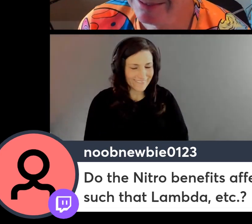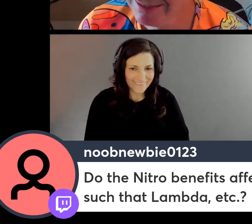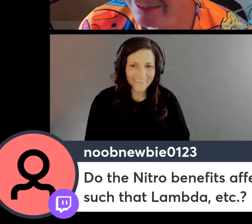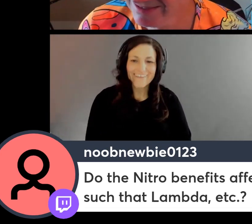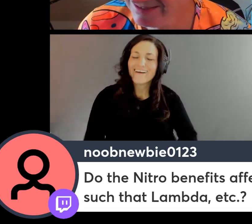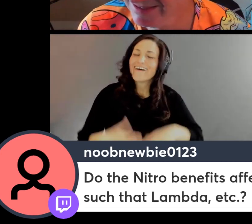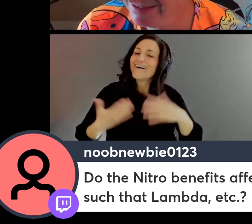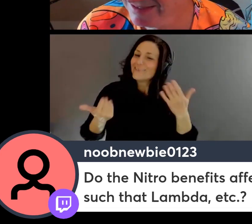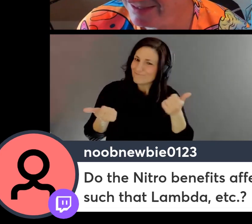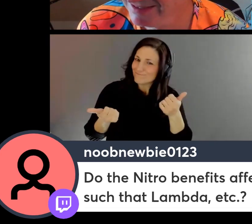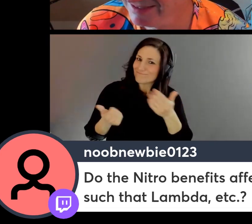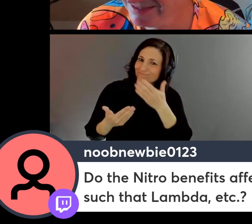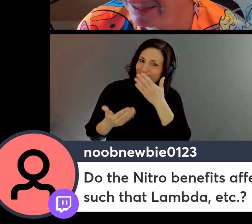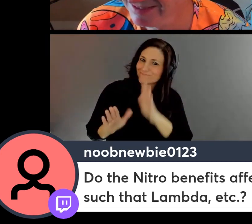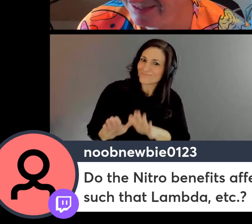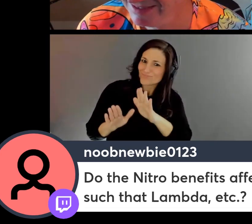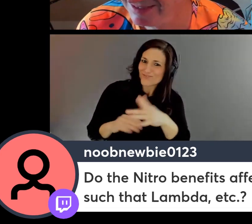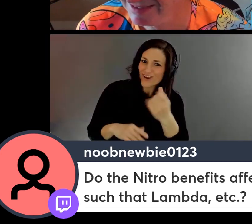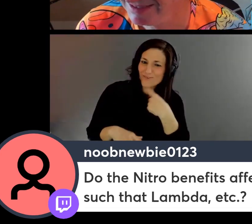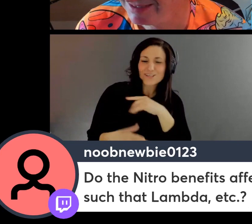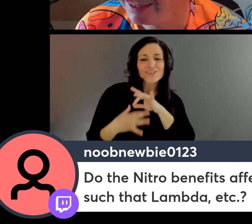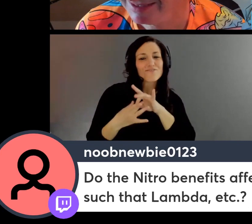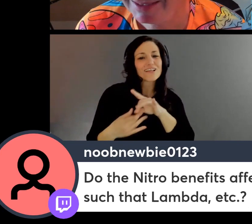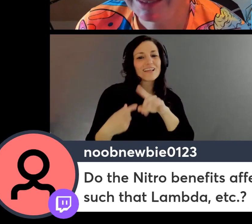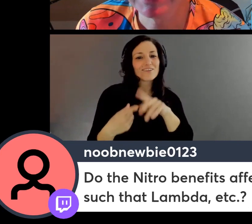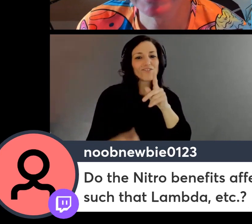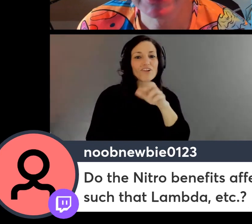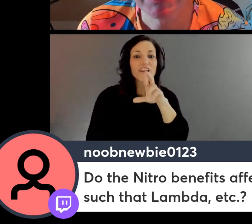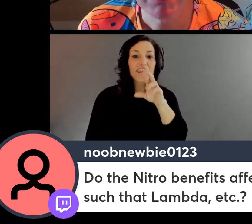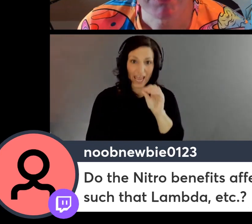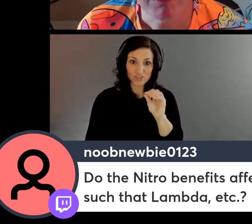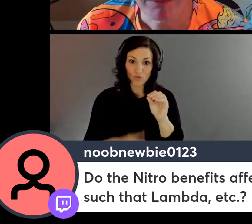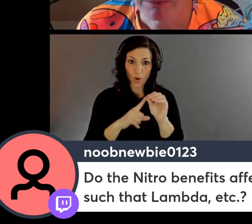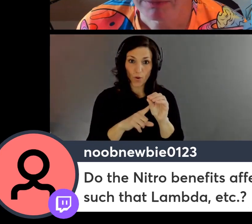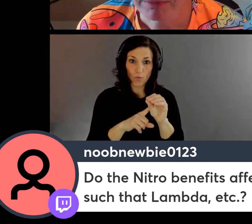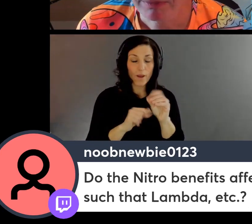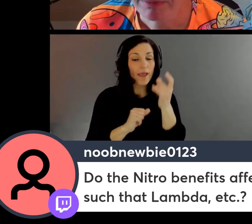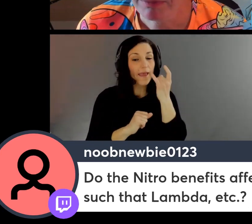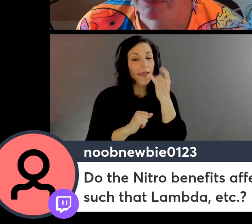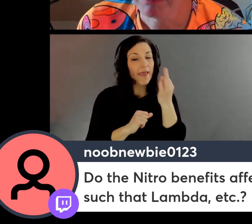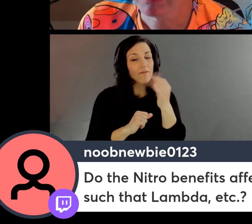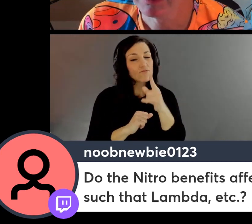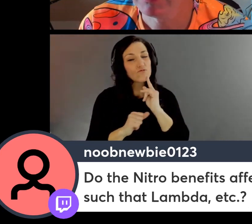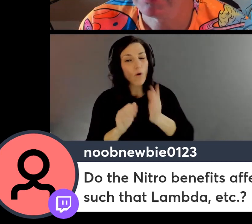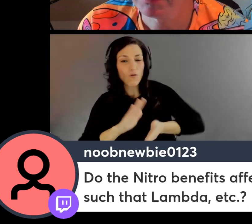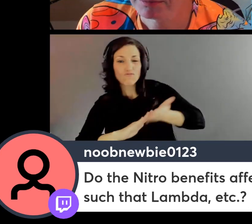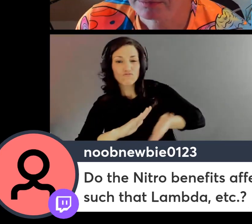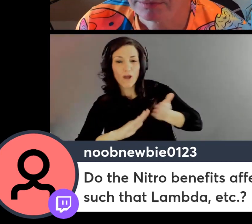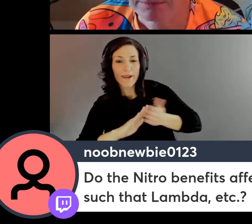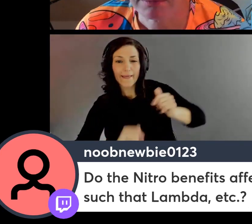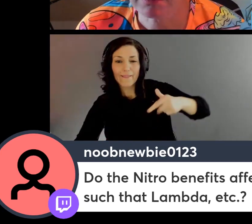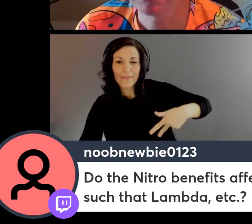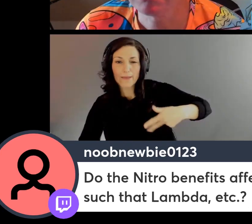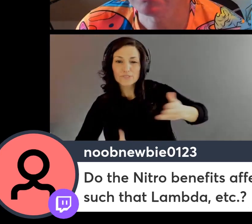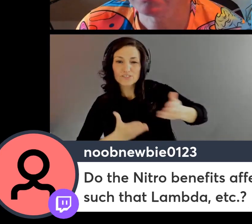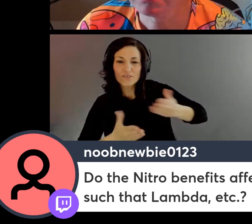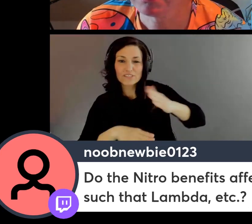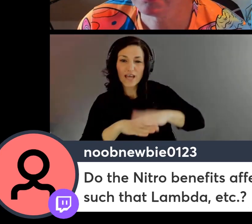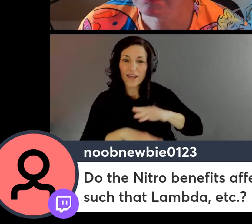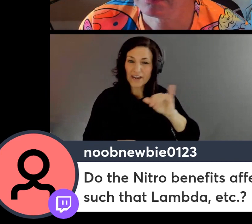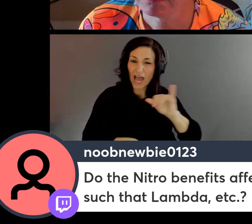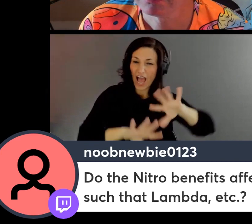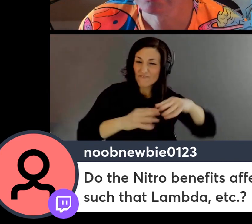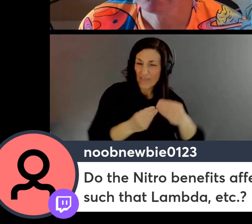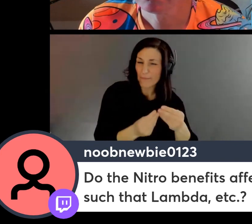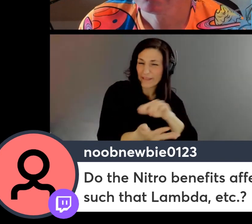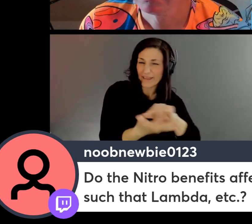So great question. So in terms of Nitro, if you're running Lambda services on an iFamily instance like